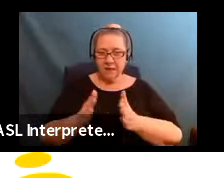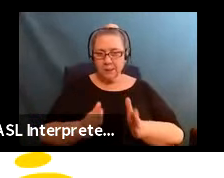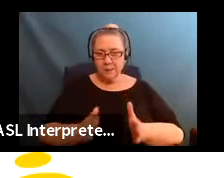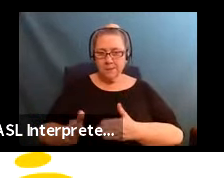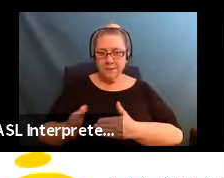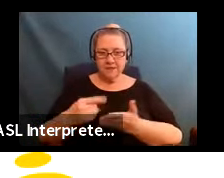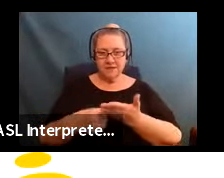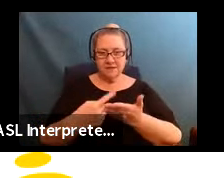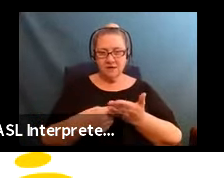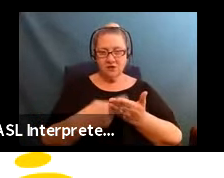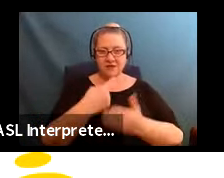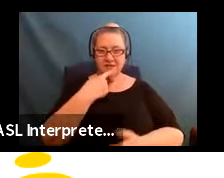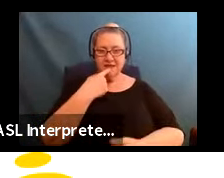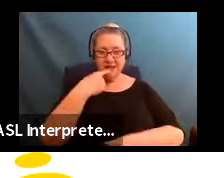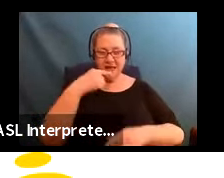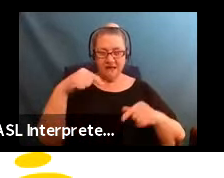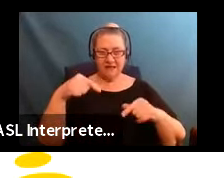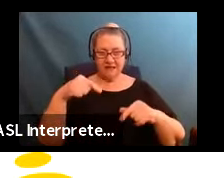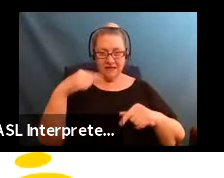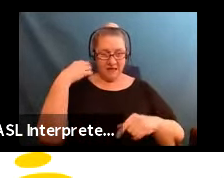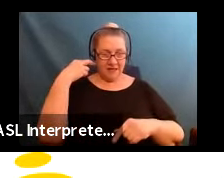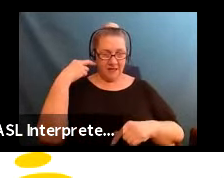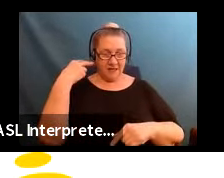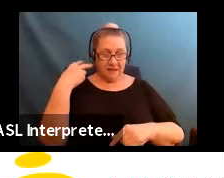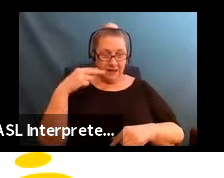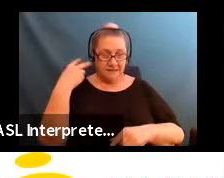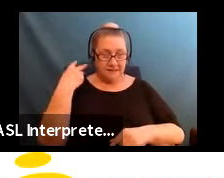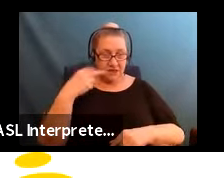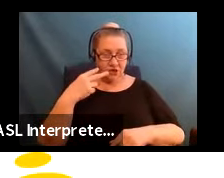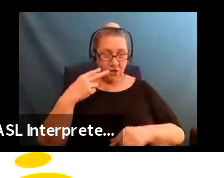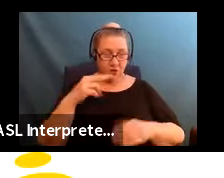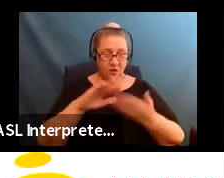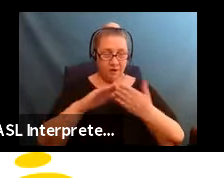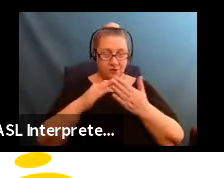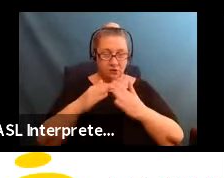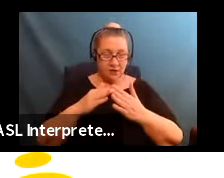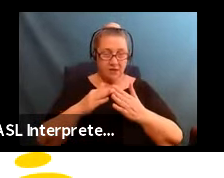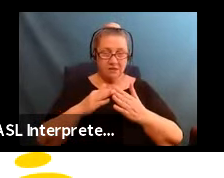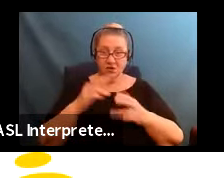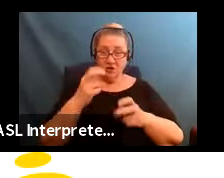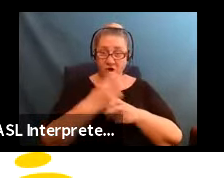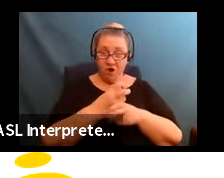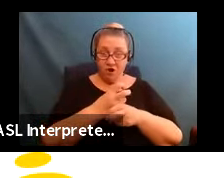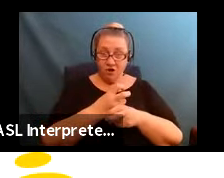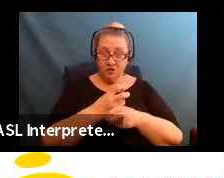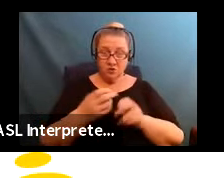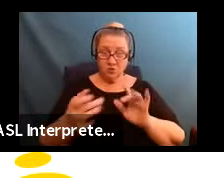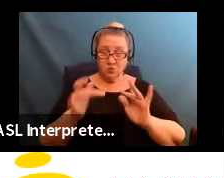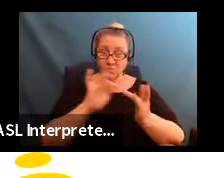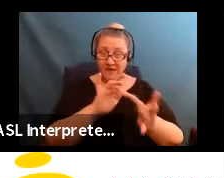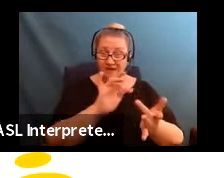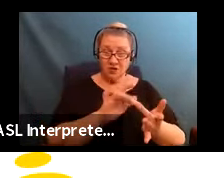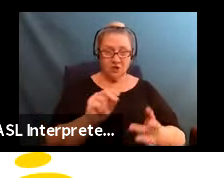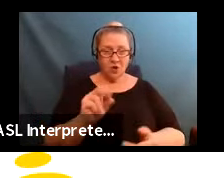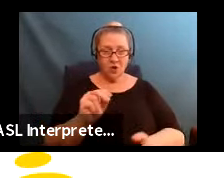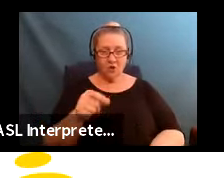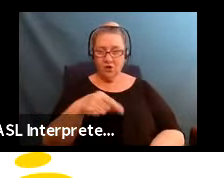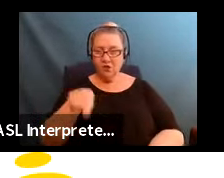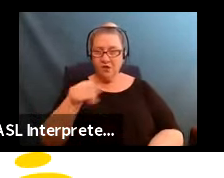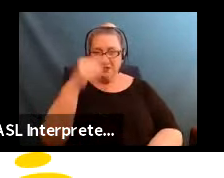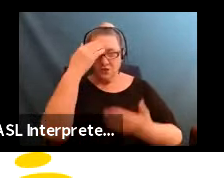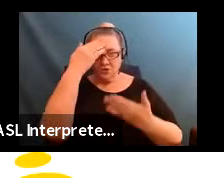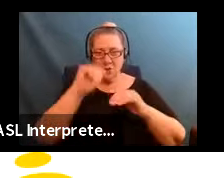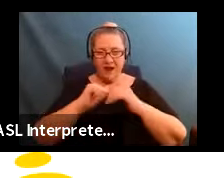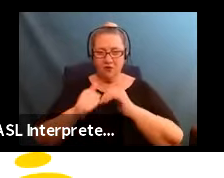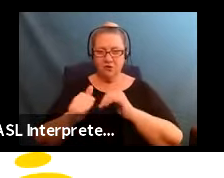our community is hard to reach. When we say we're not hard to reach, you just don't know how to find us. And so I think that has been typical for counties